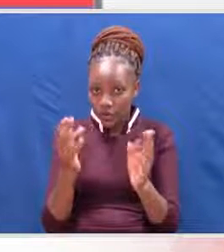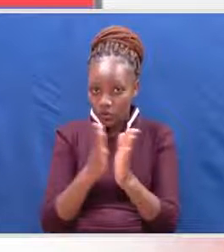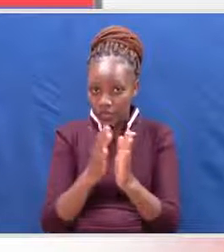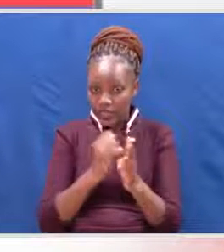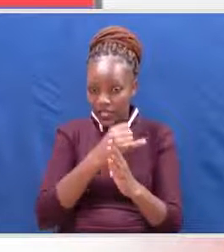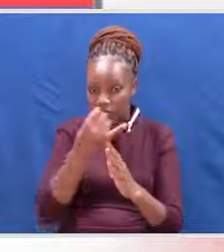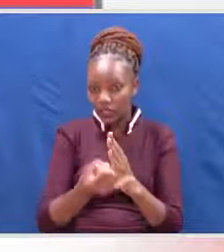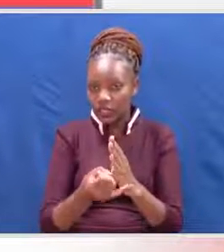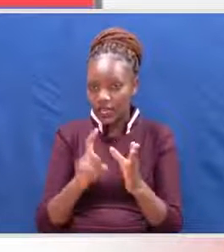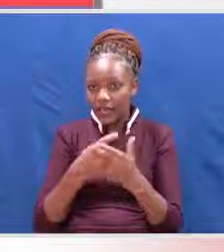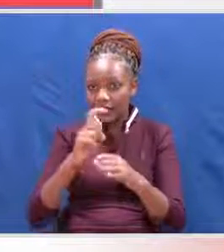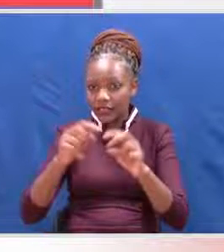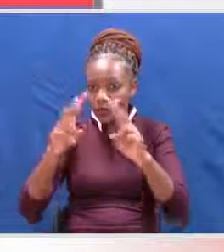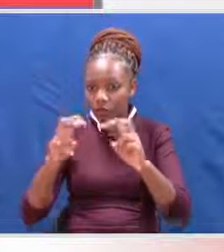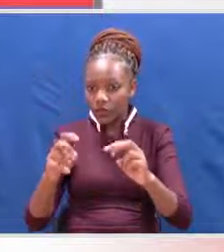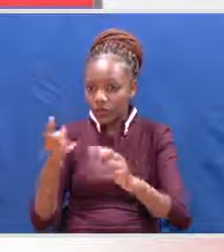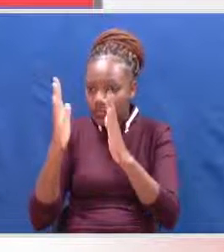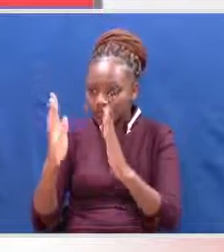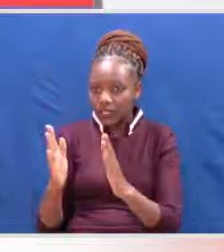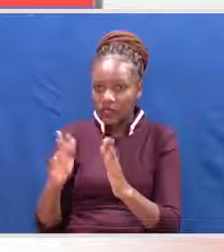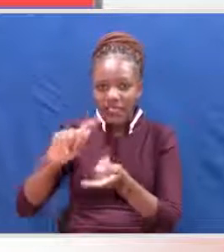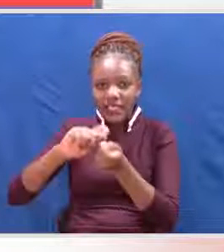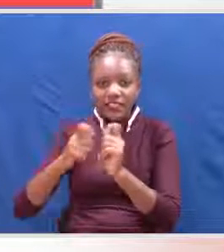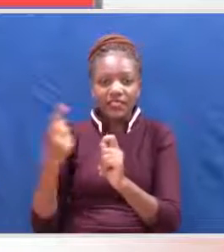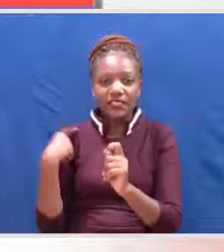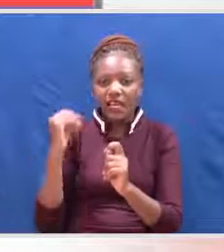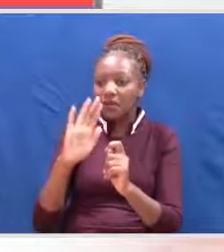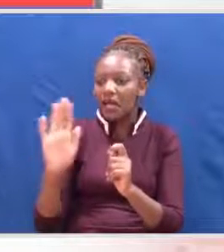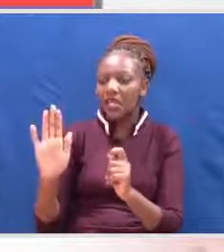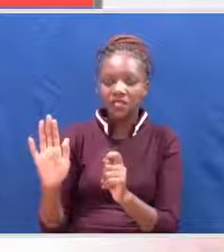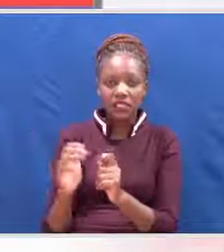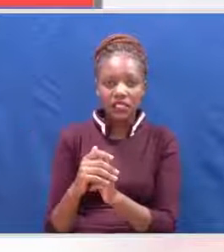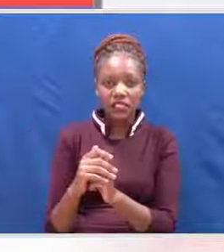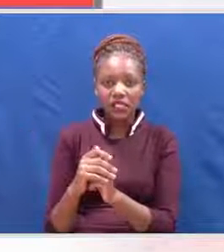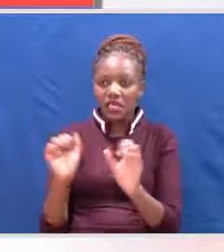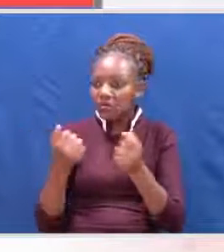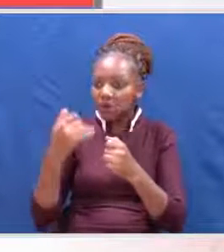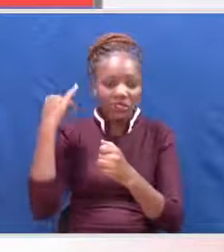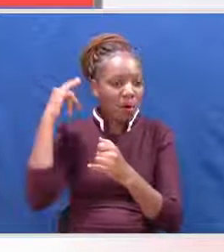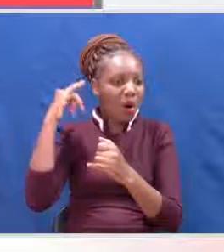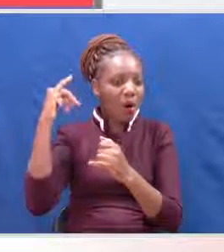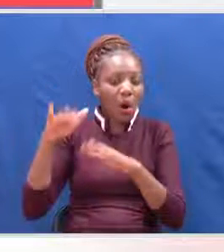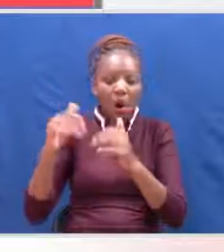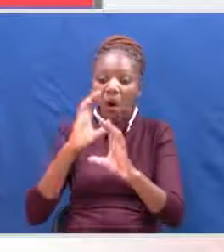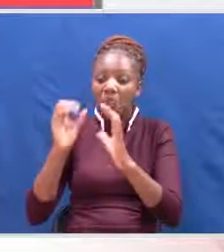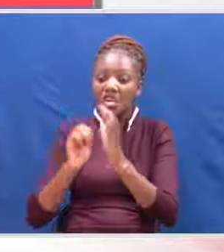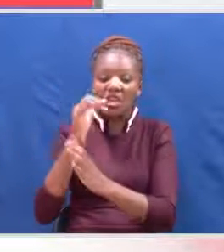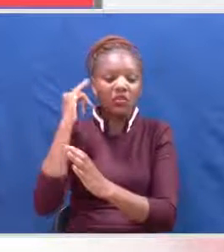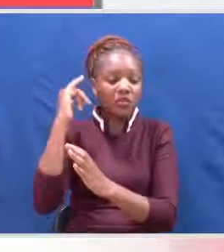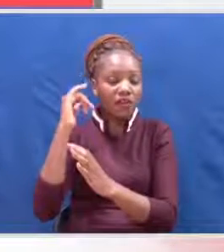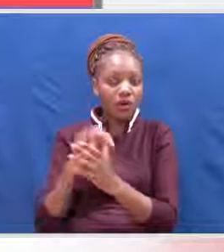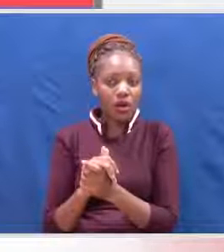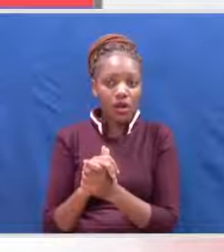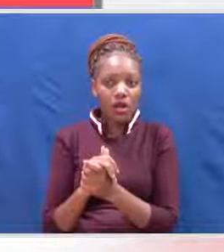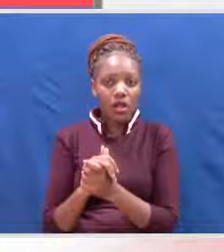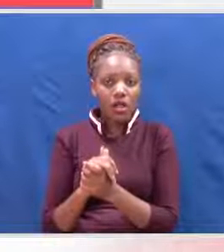looking for this guy, he changed even his number when the contract was almost expiring. He changed his number, we could not even reach him. We reached even some